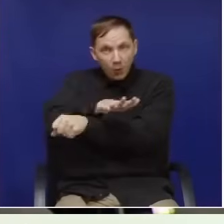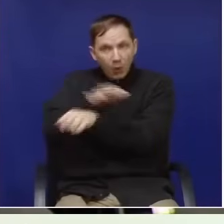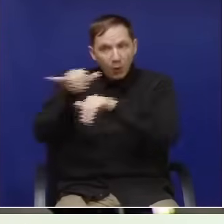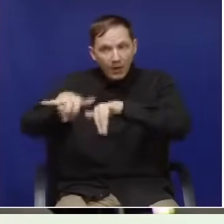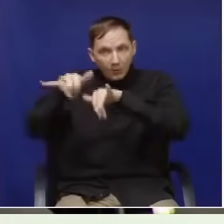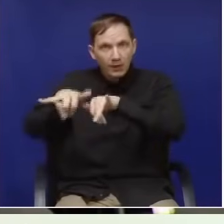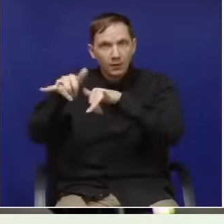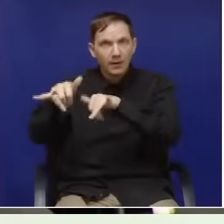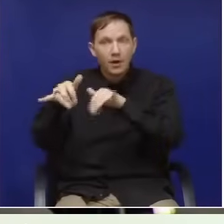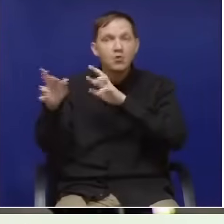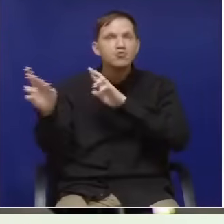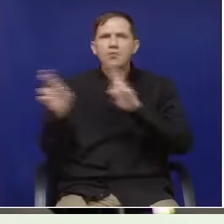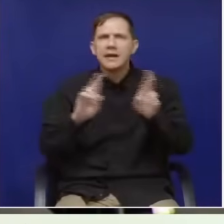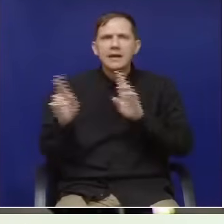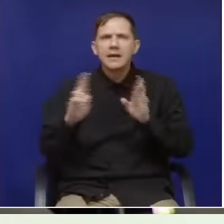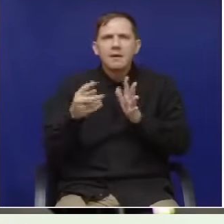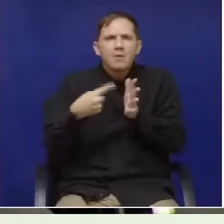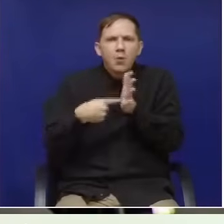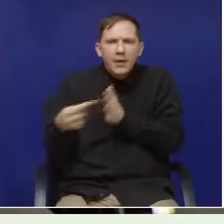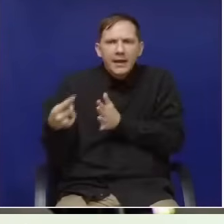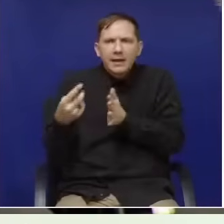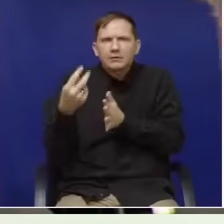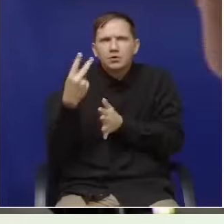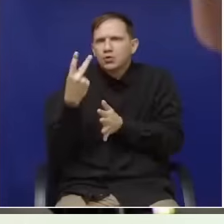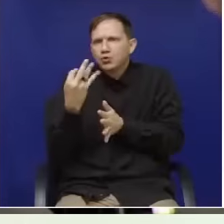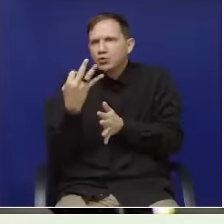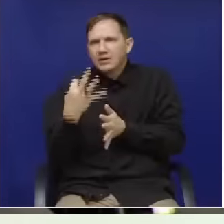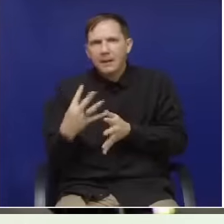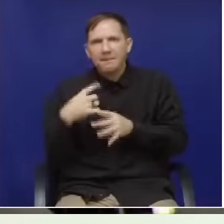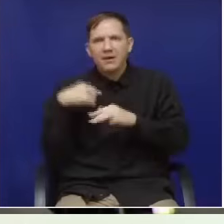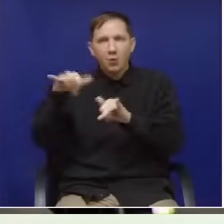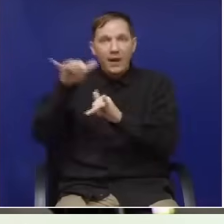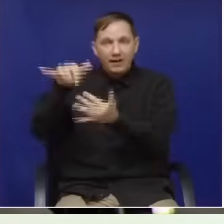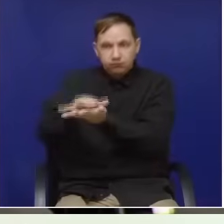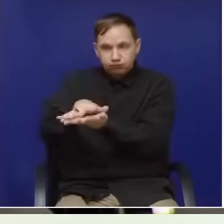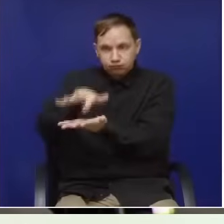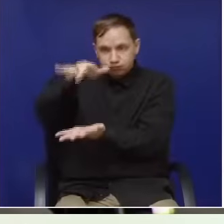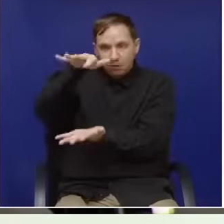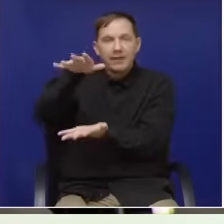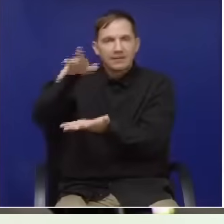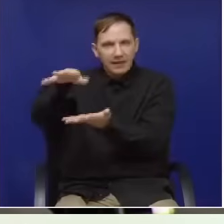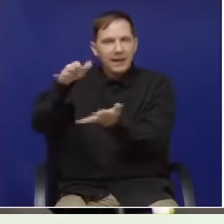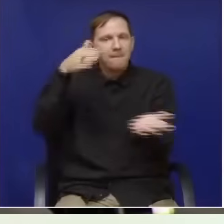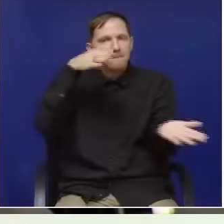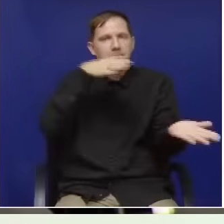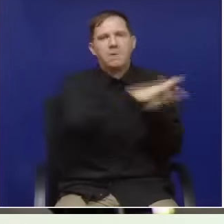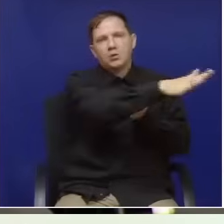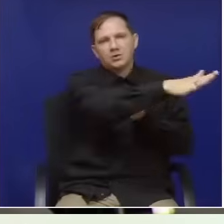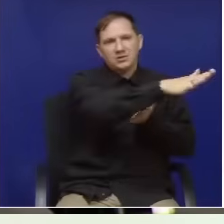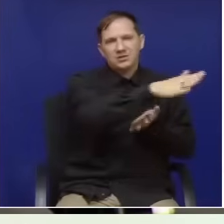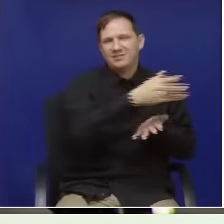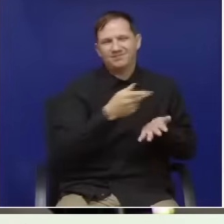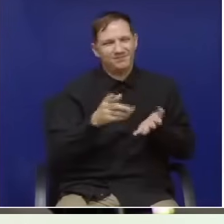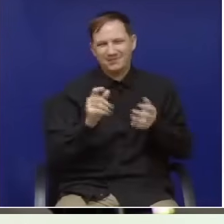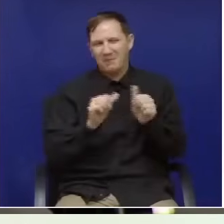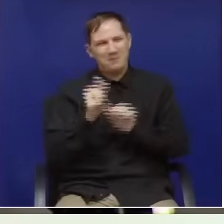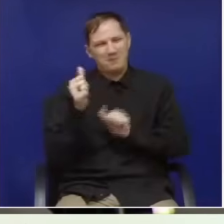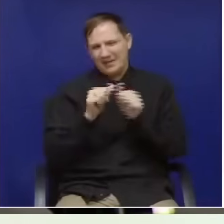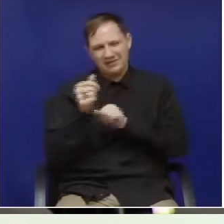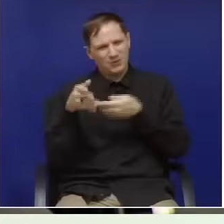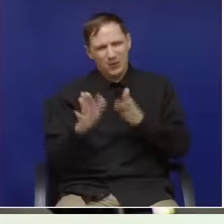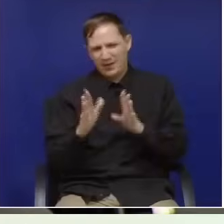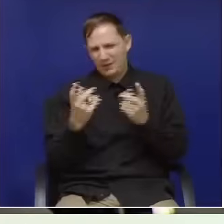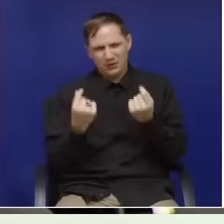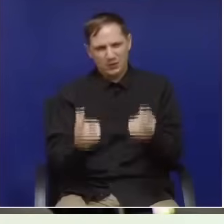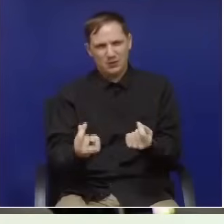passport is ready within a few weeks, but we have to wait for this bag to fill up. It's really not a very efficient way to do things. That